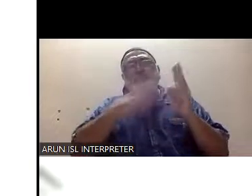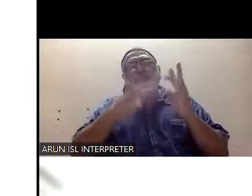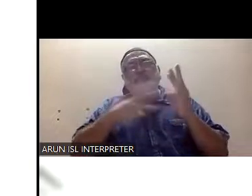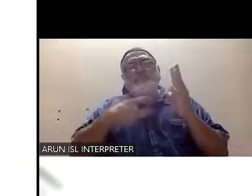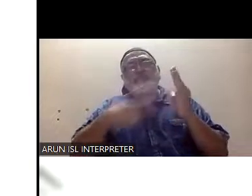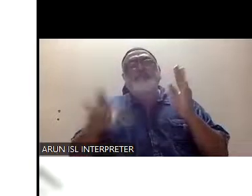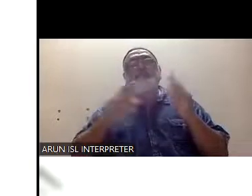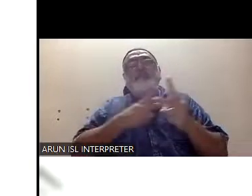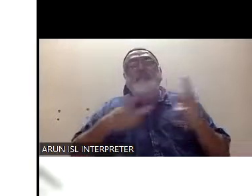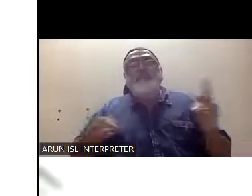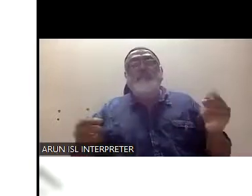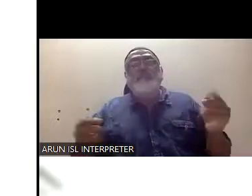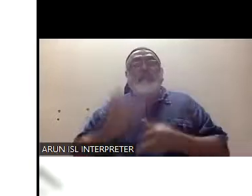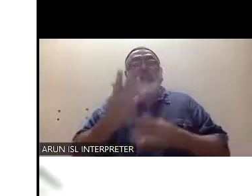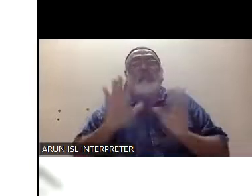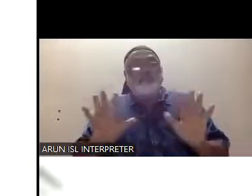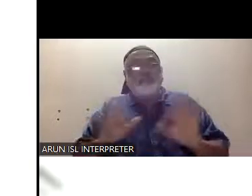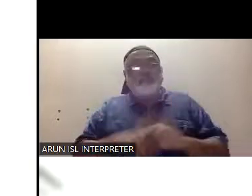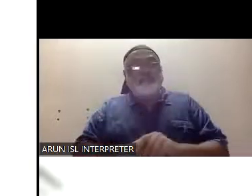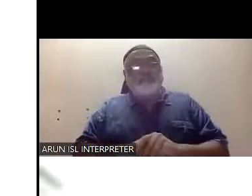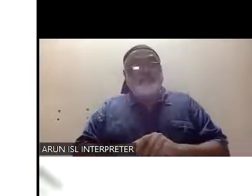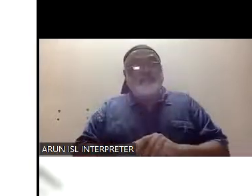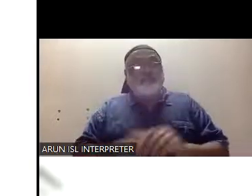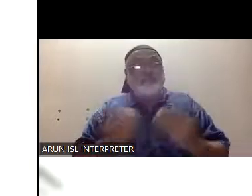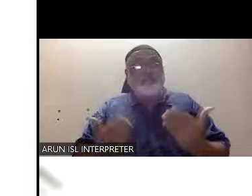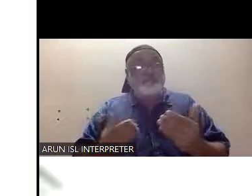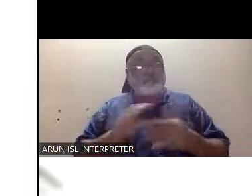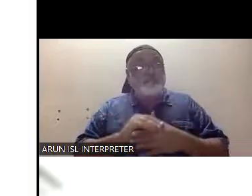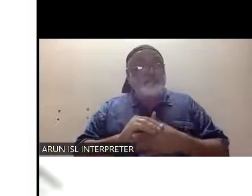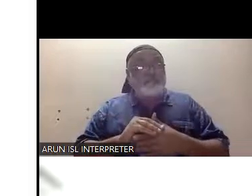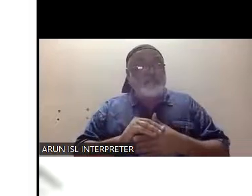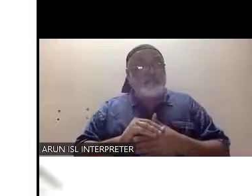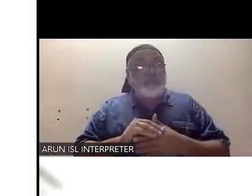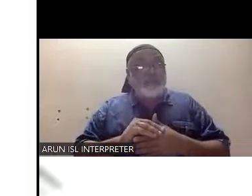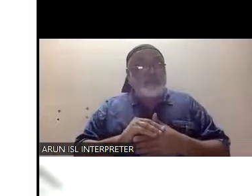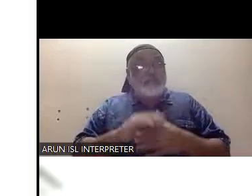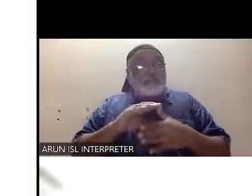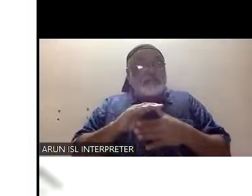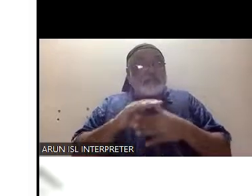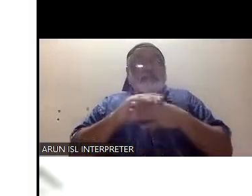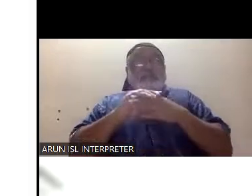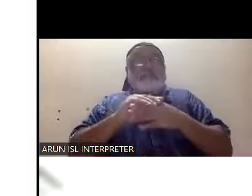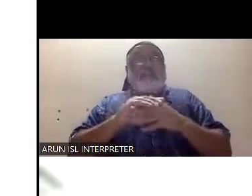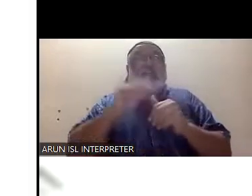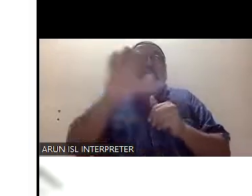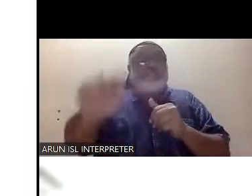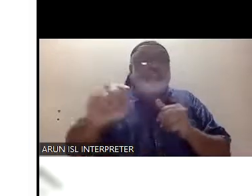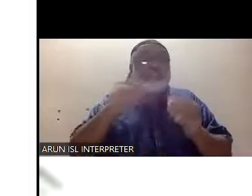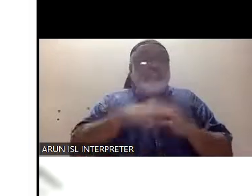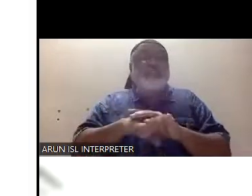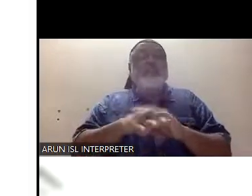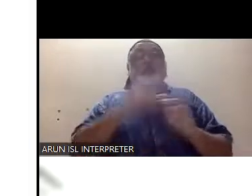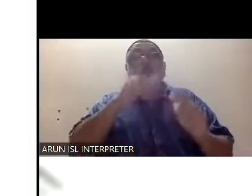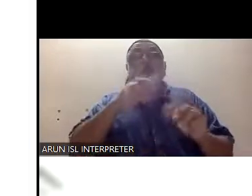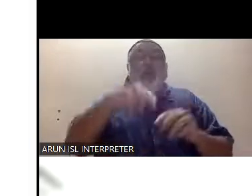presently. For physical accessibility, whatever is required in the buildings for people with ambulant and